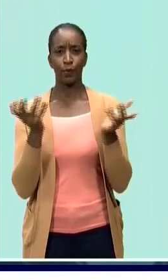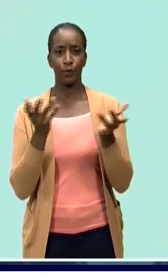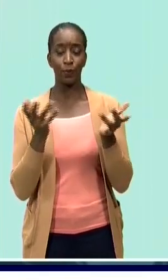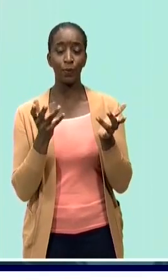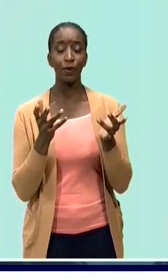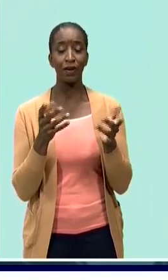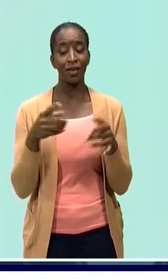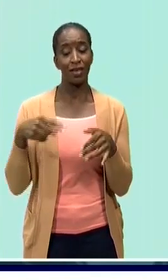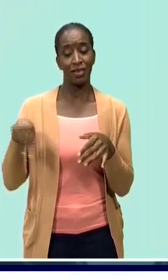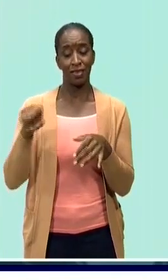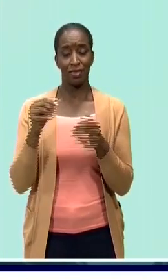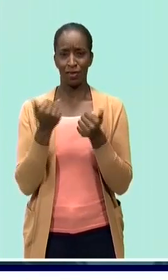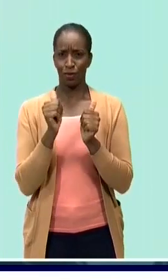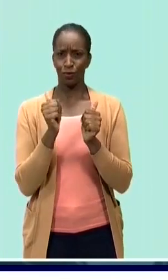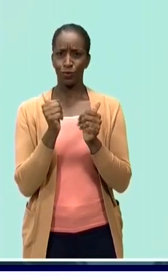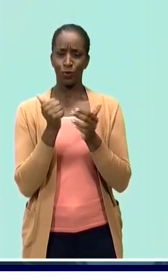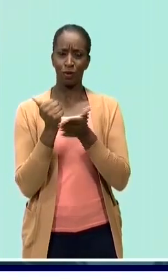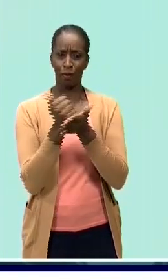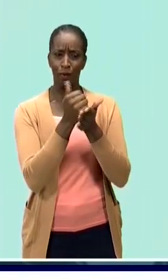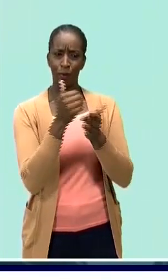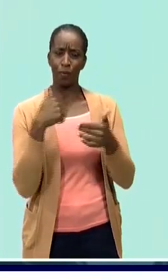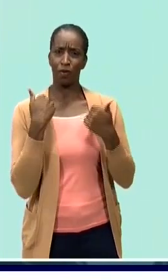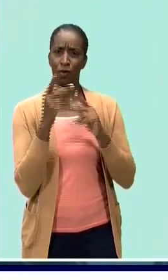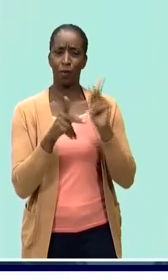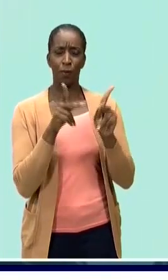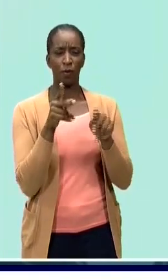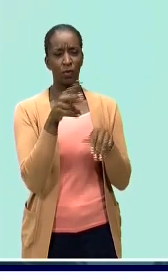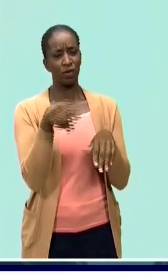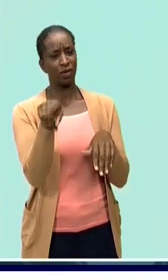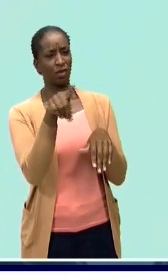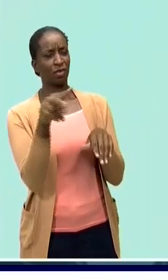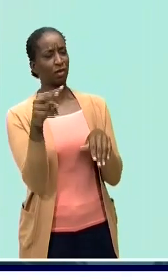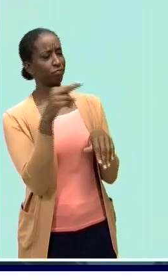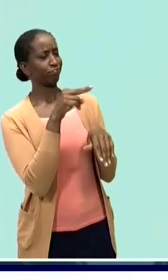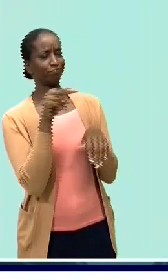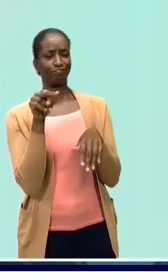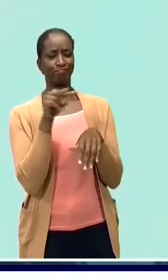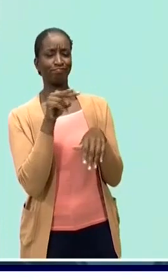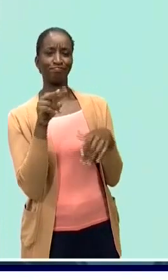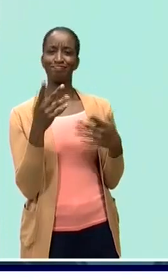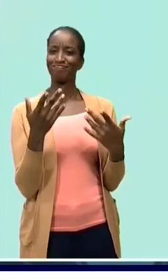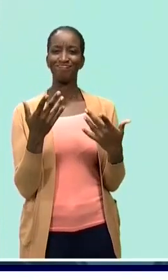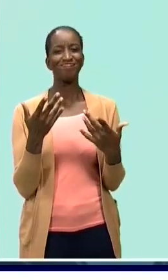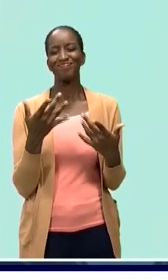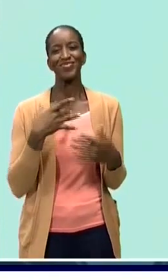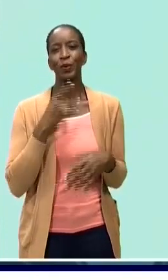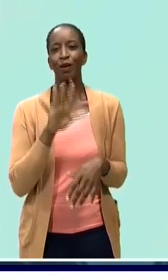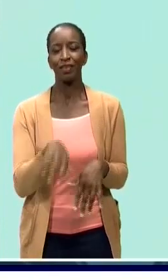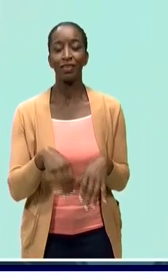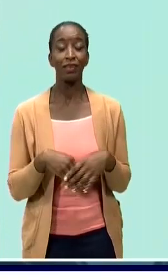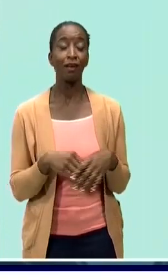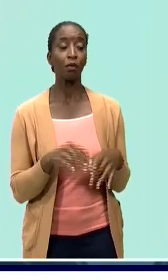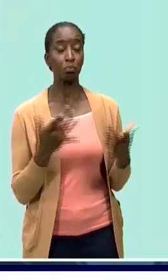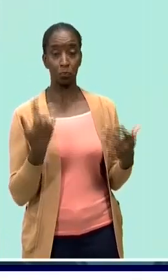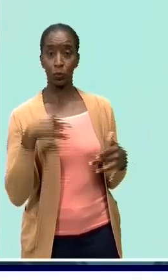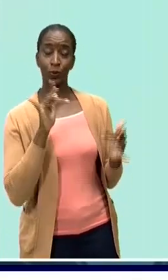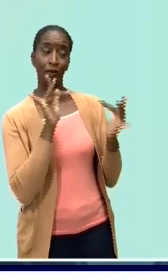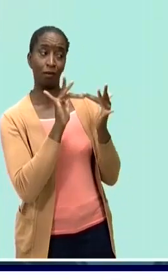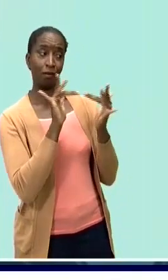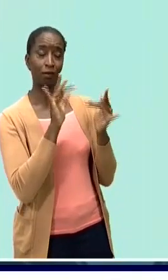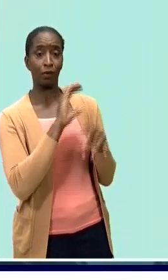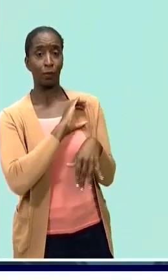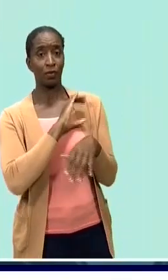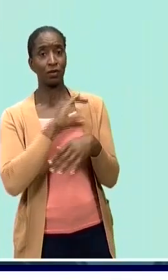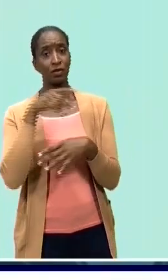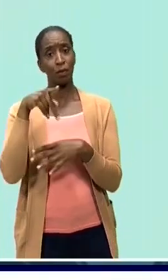lives they are trying to turn around are viewing these situations. When contacted, Police Public Relations Officer Acting Inspector Rodney Innes was not able to